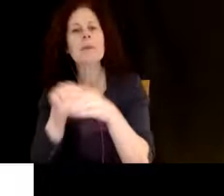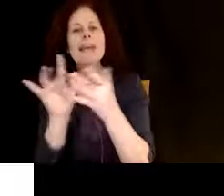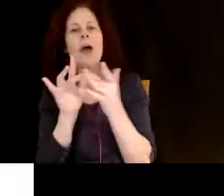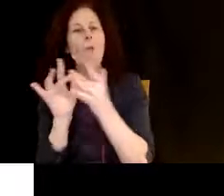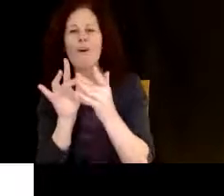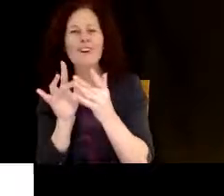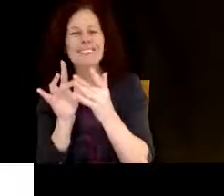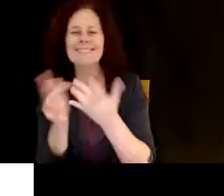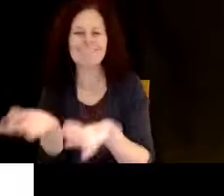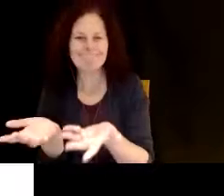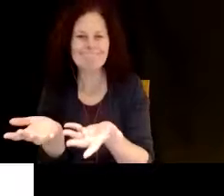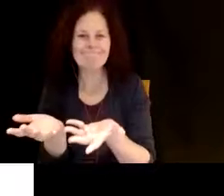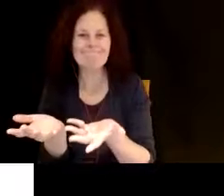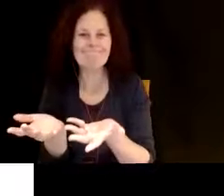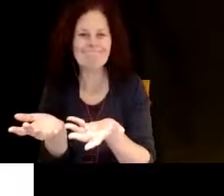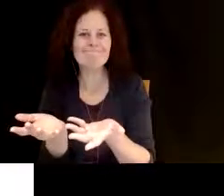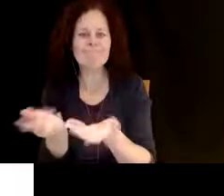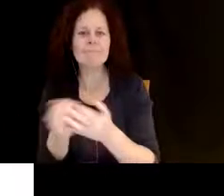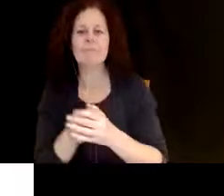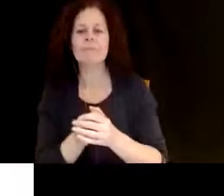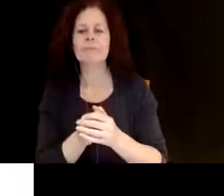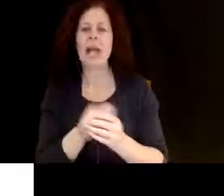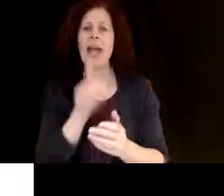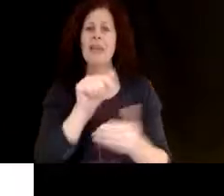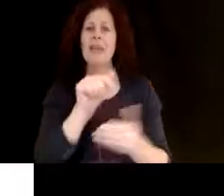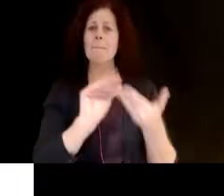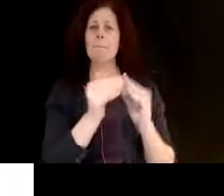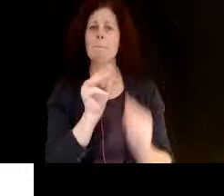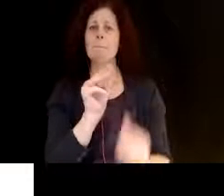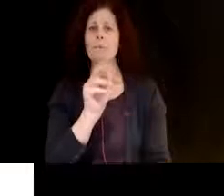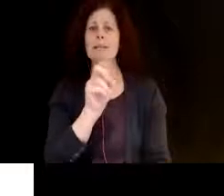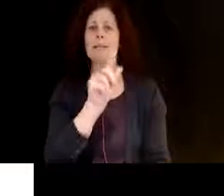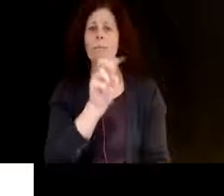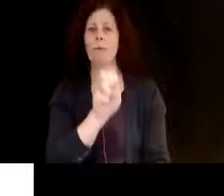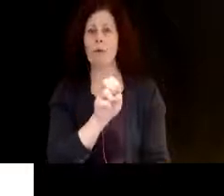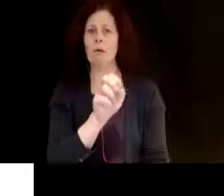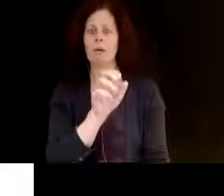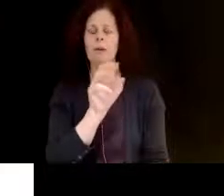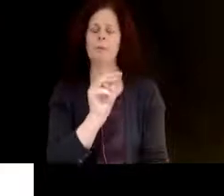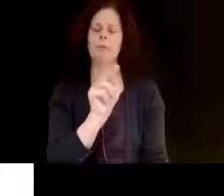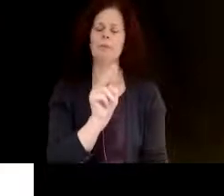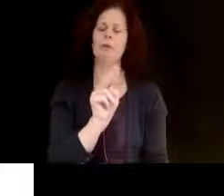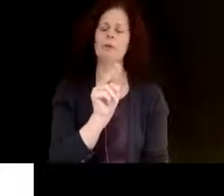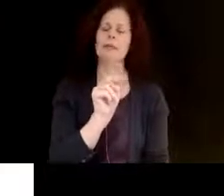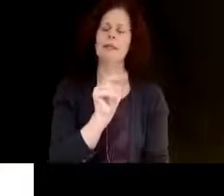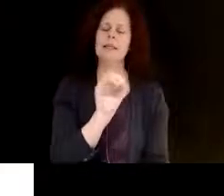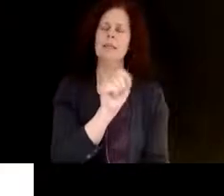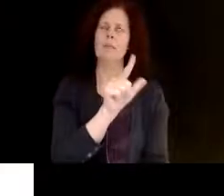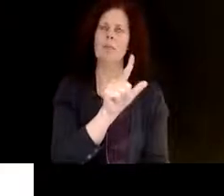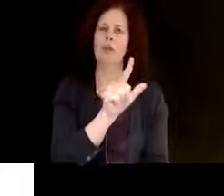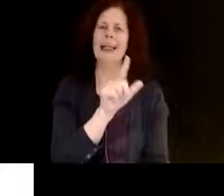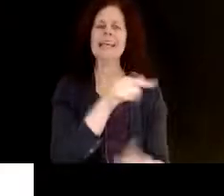types. And when you get to at the municipal stage, a lot of municipal policy is done and discussed through organizations like the state